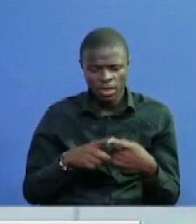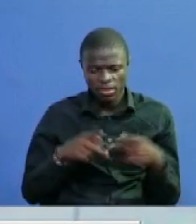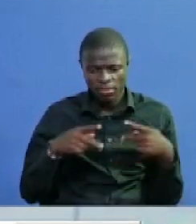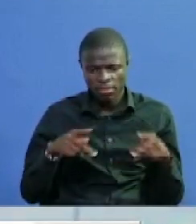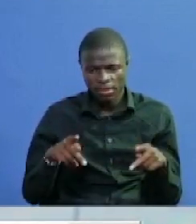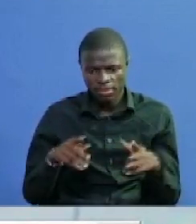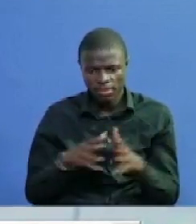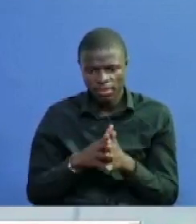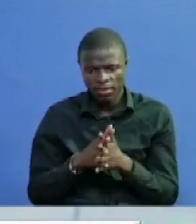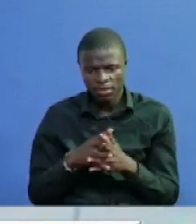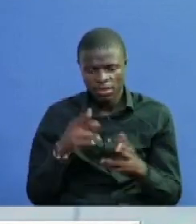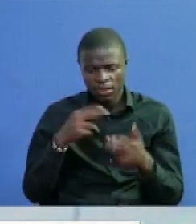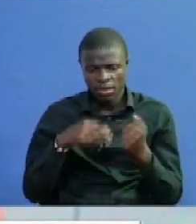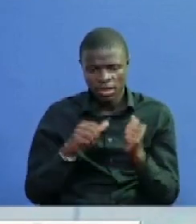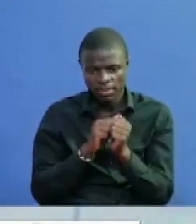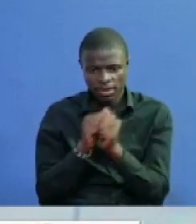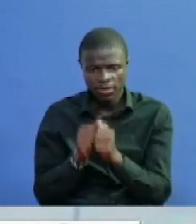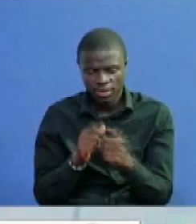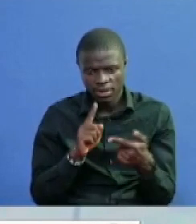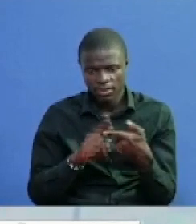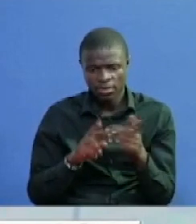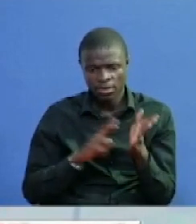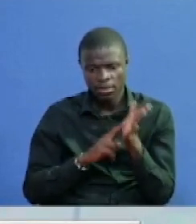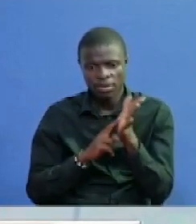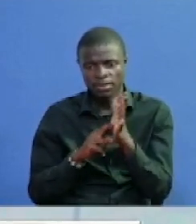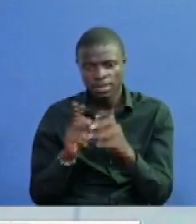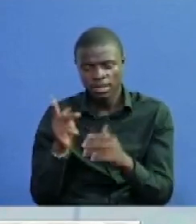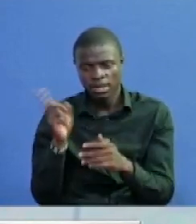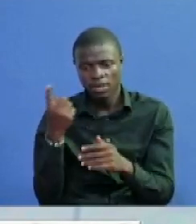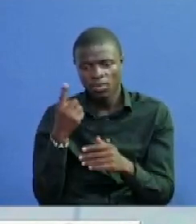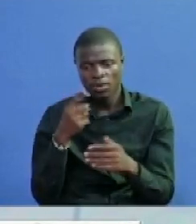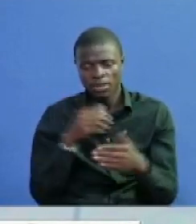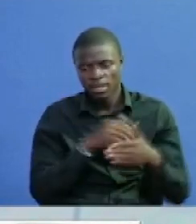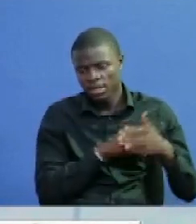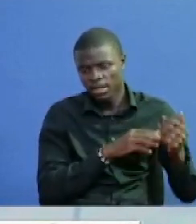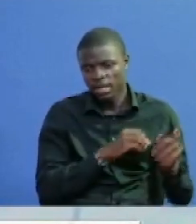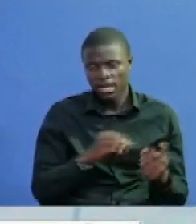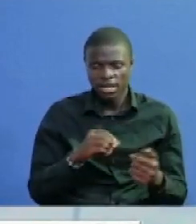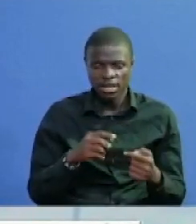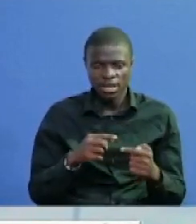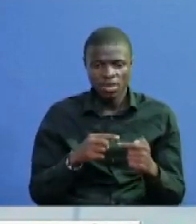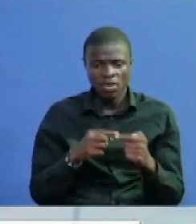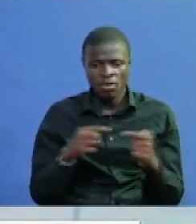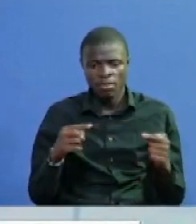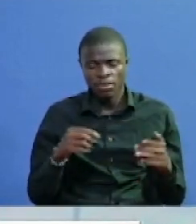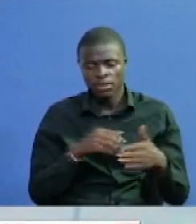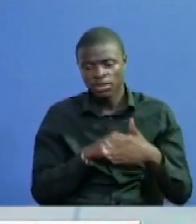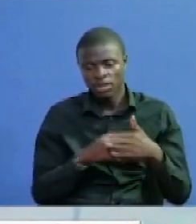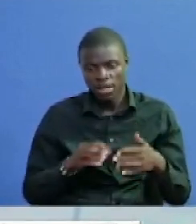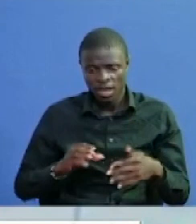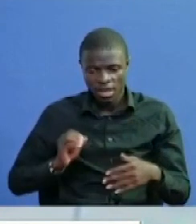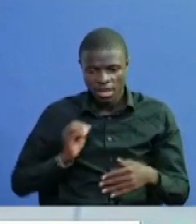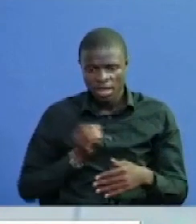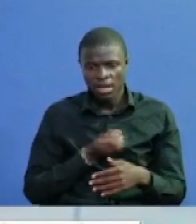that will be coming together to represent the Kenya Kwanza side and the Azimio la Umoja side come together, and we hope,